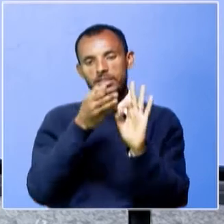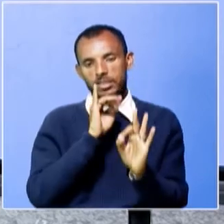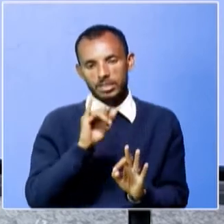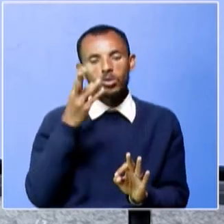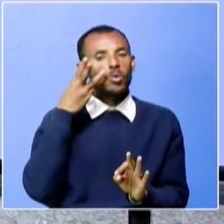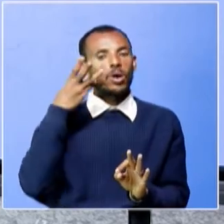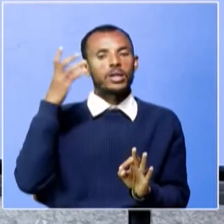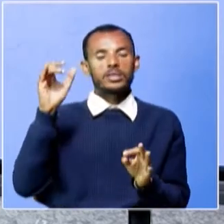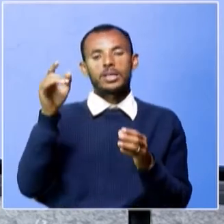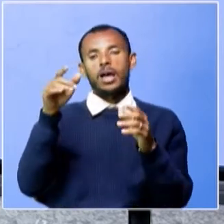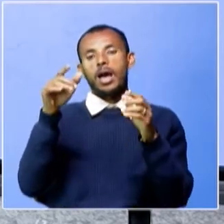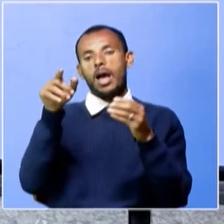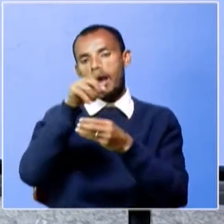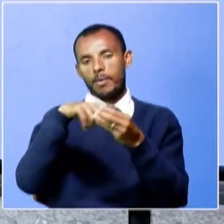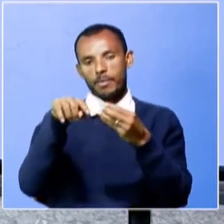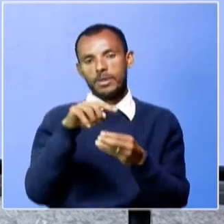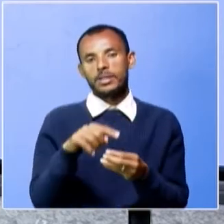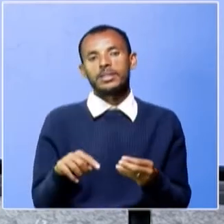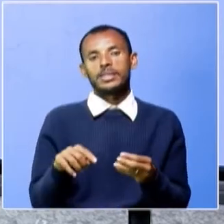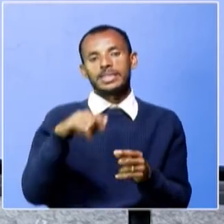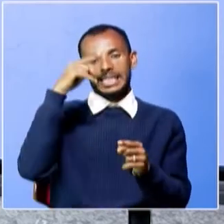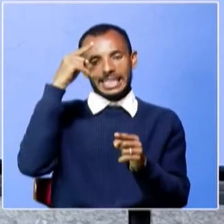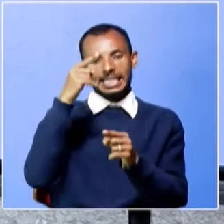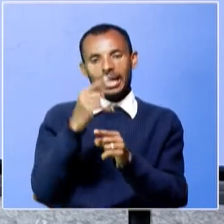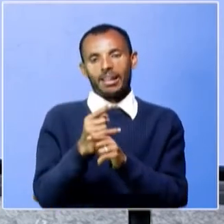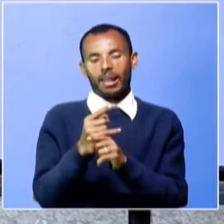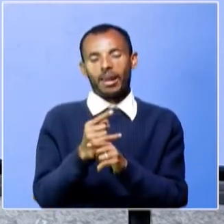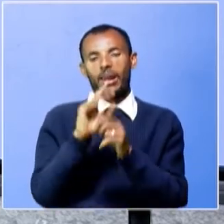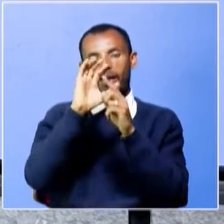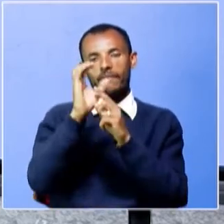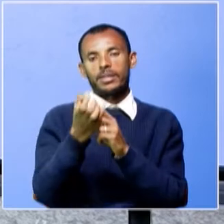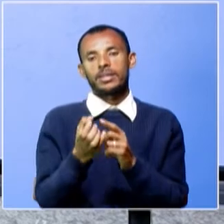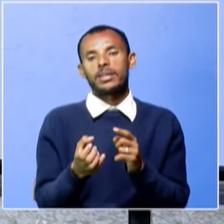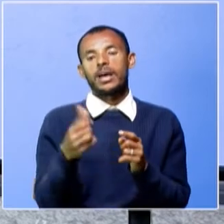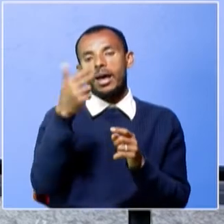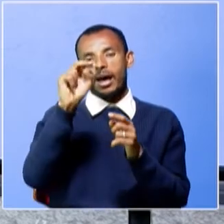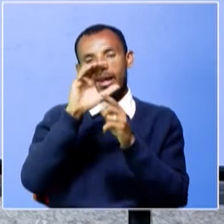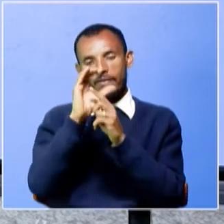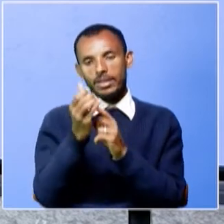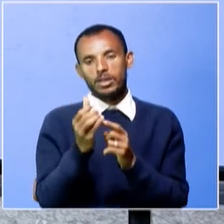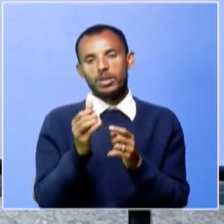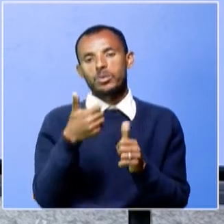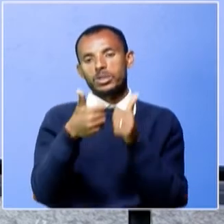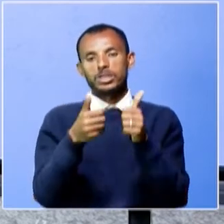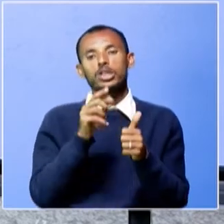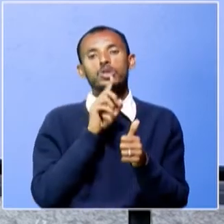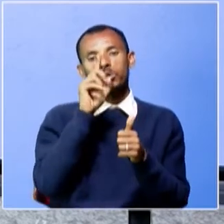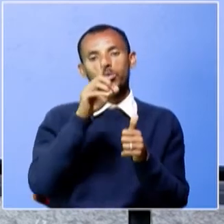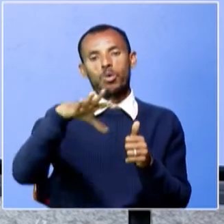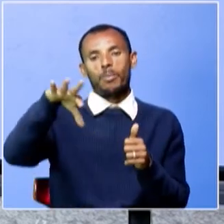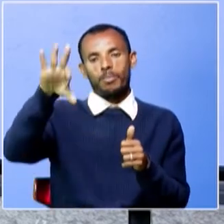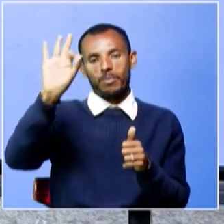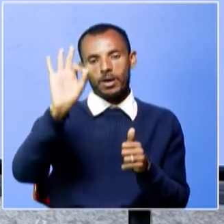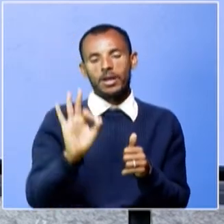was about certain events. Okay, an event which is sure to occur is